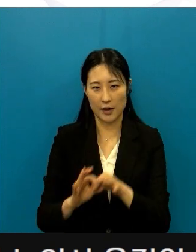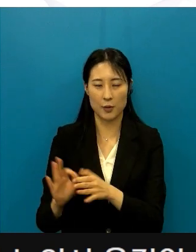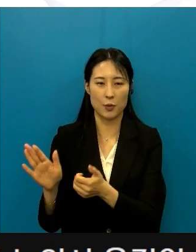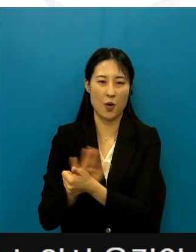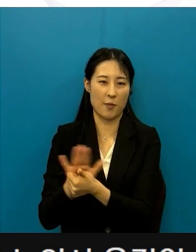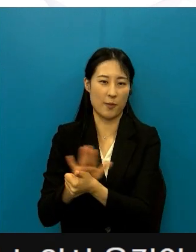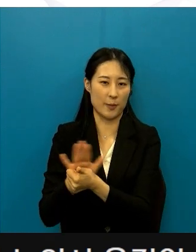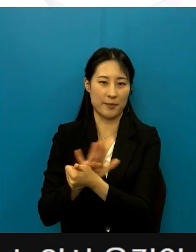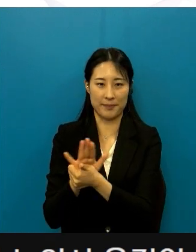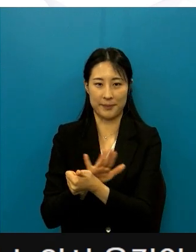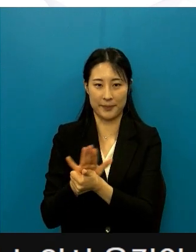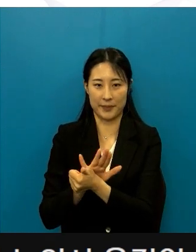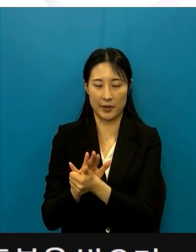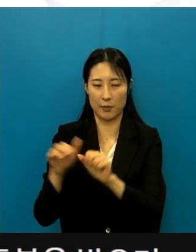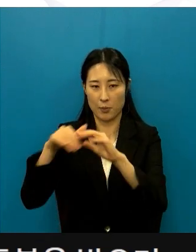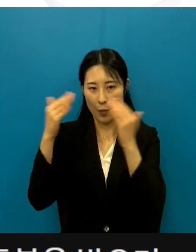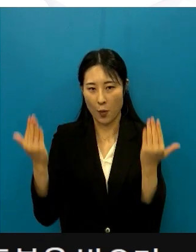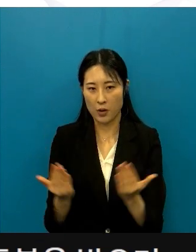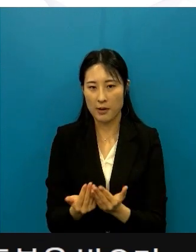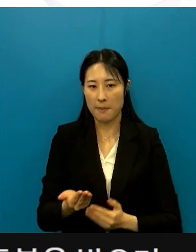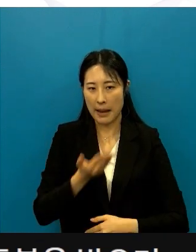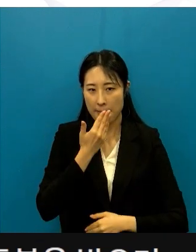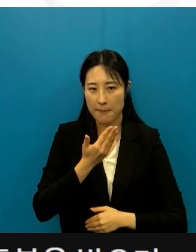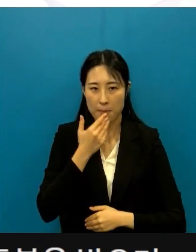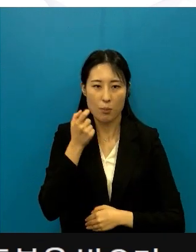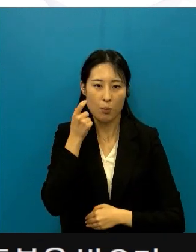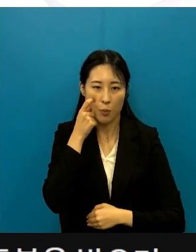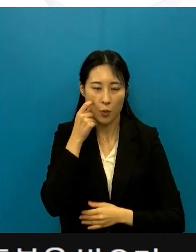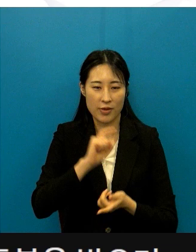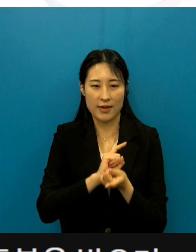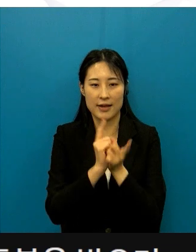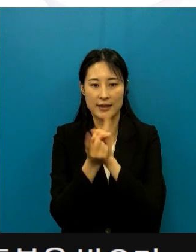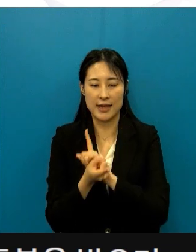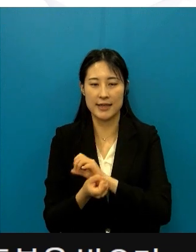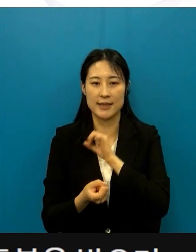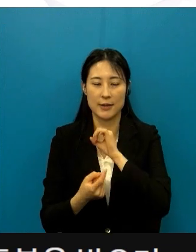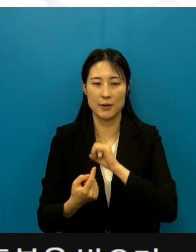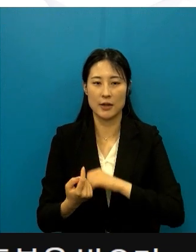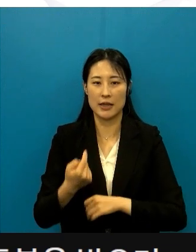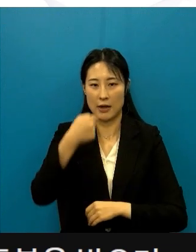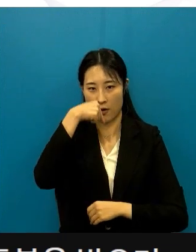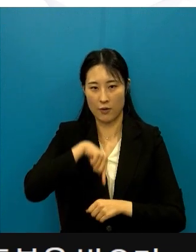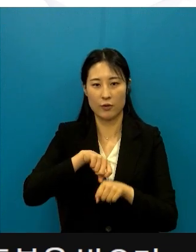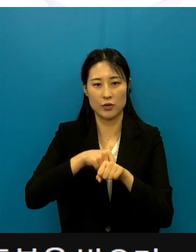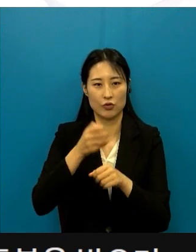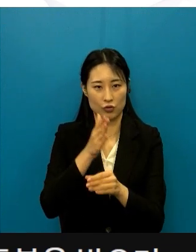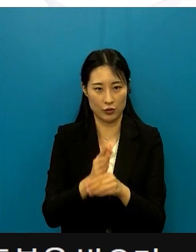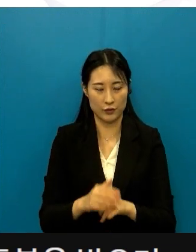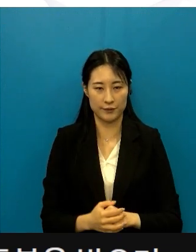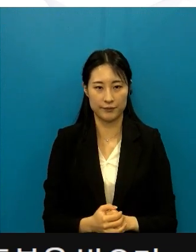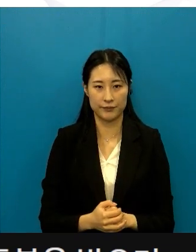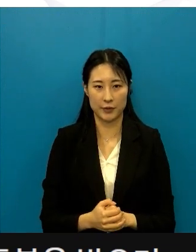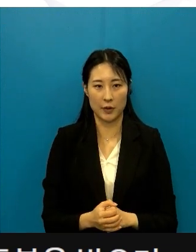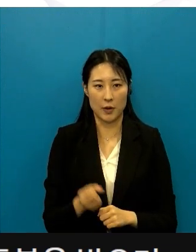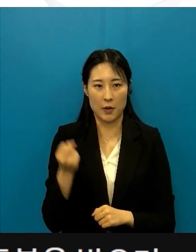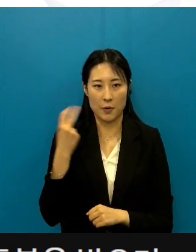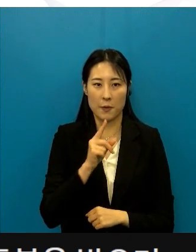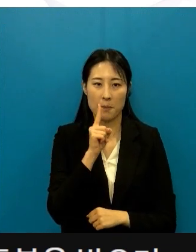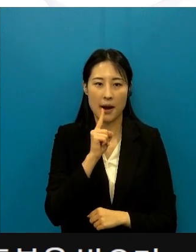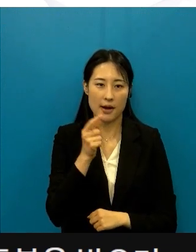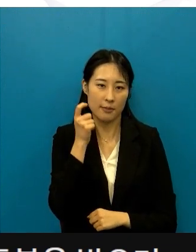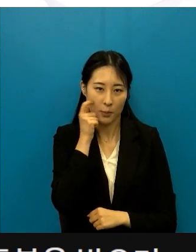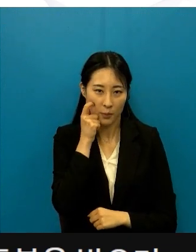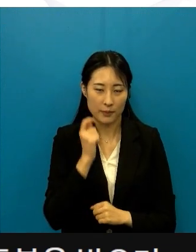day, every time, all days. She was unable to speak and used visual input